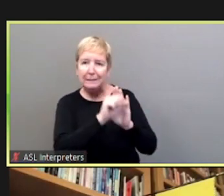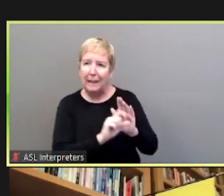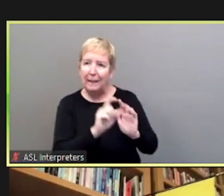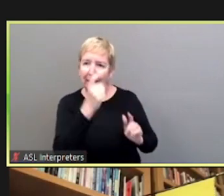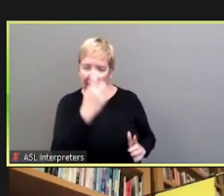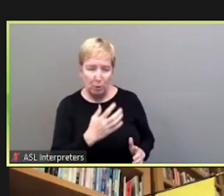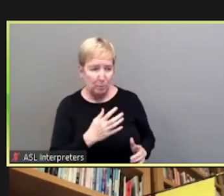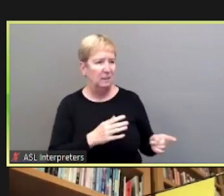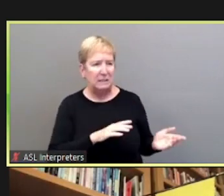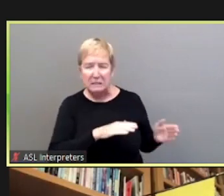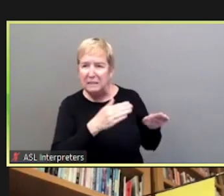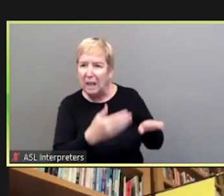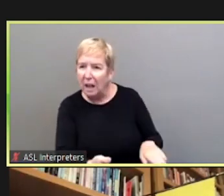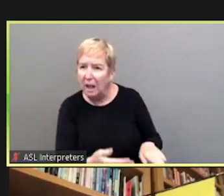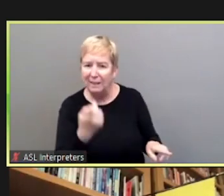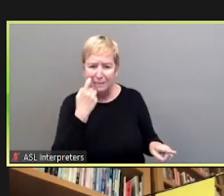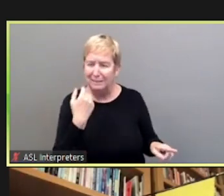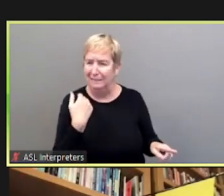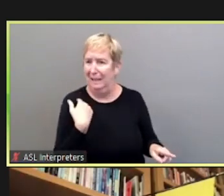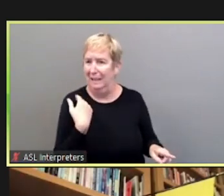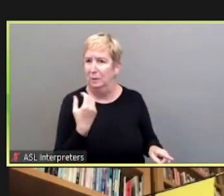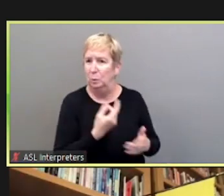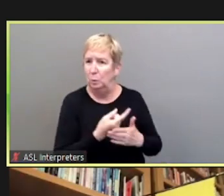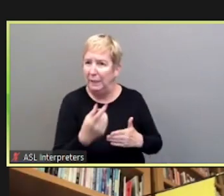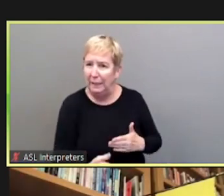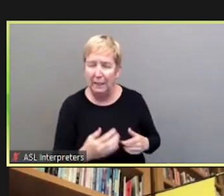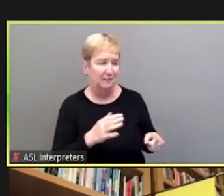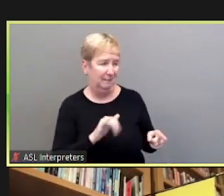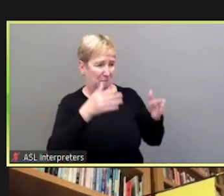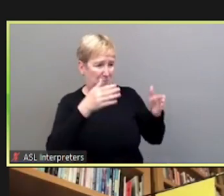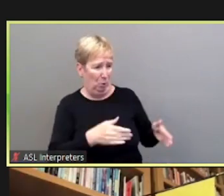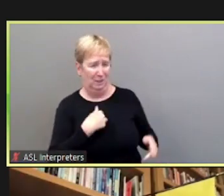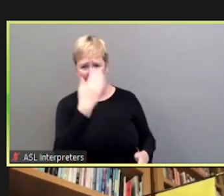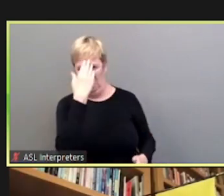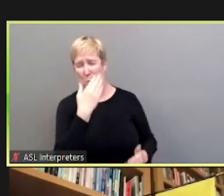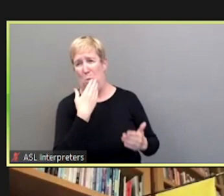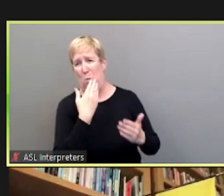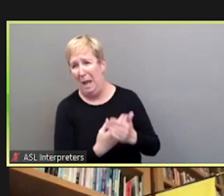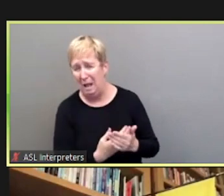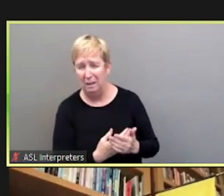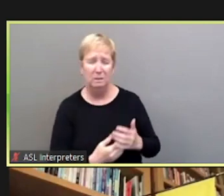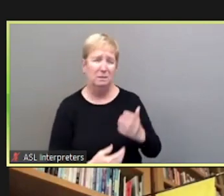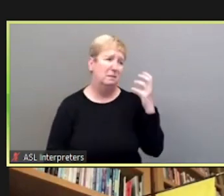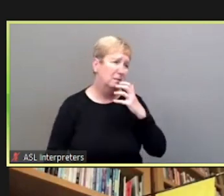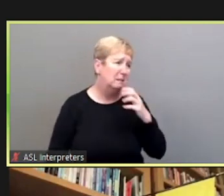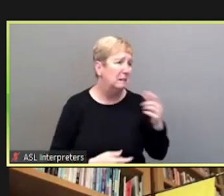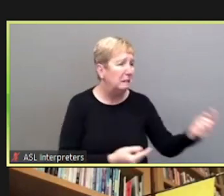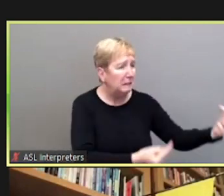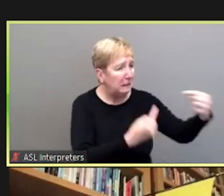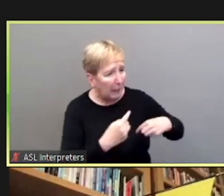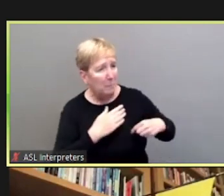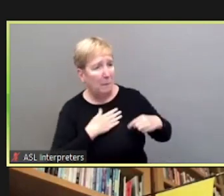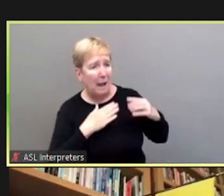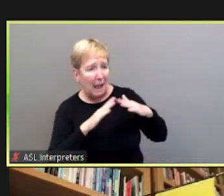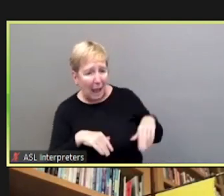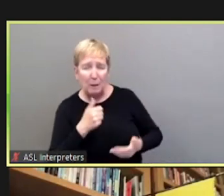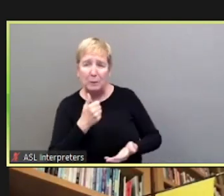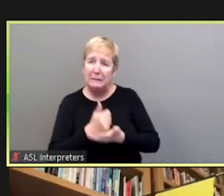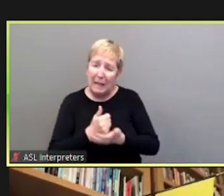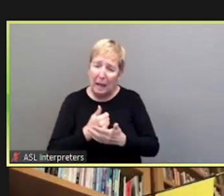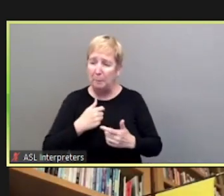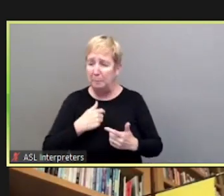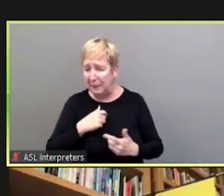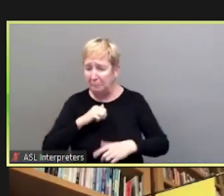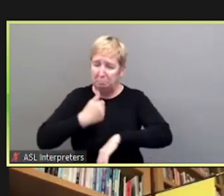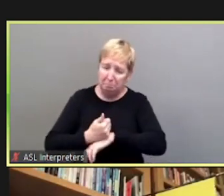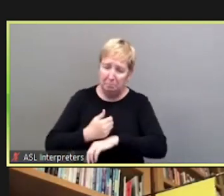of COVID over the weekend. Somebody I knew very well, who had been to my house to help me get my new